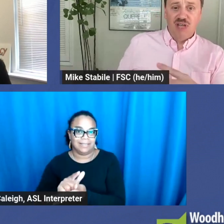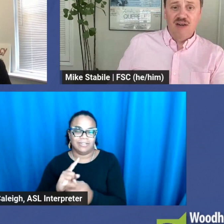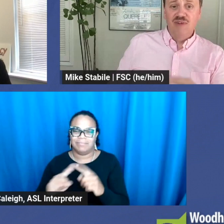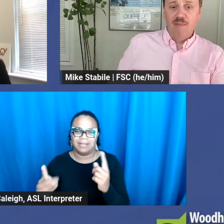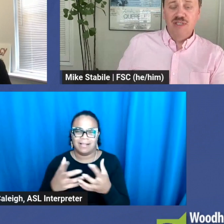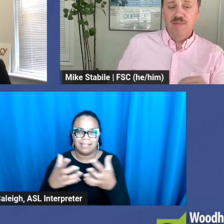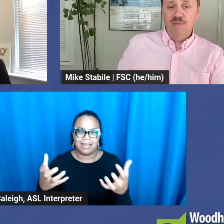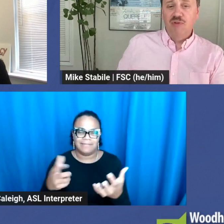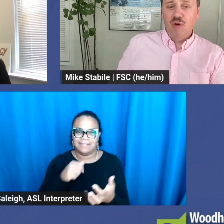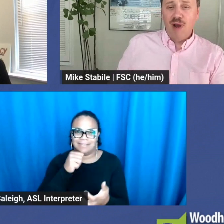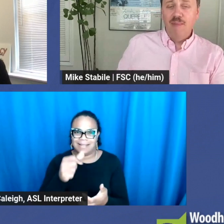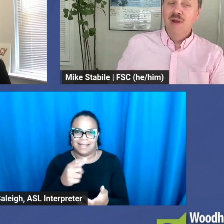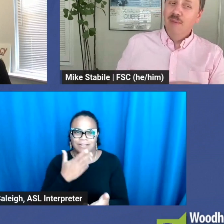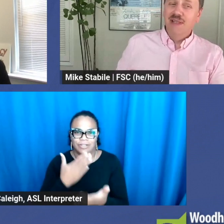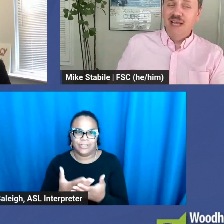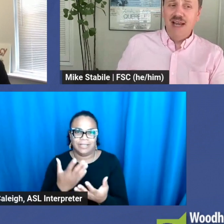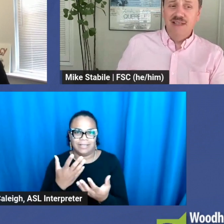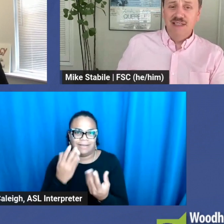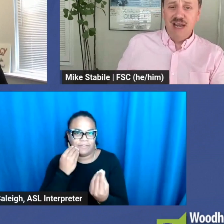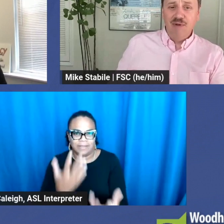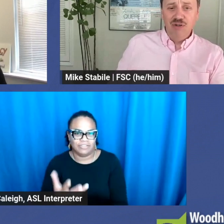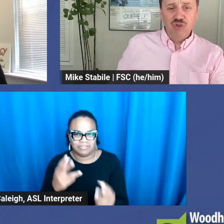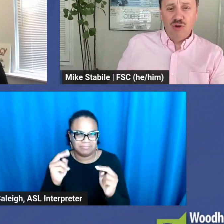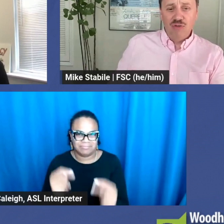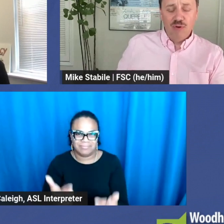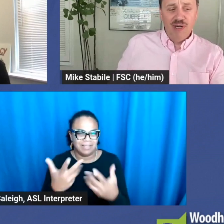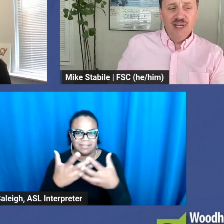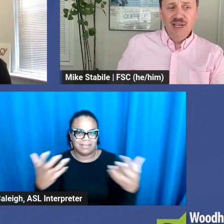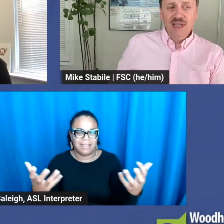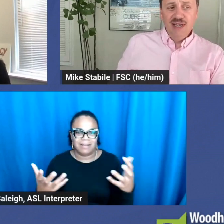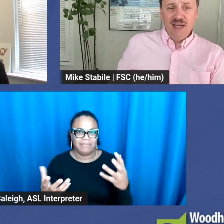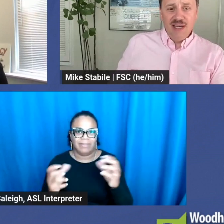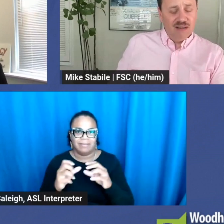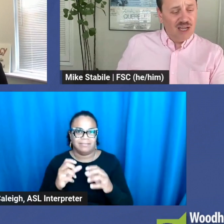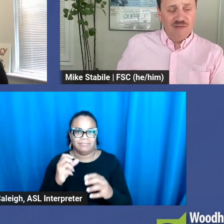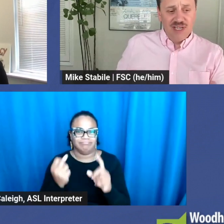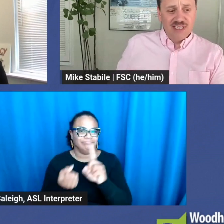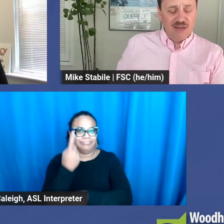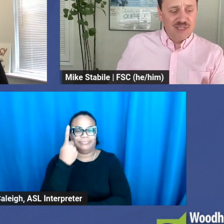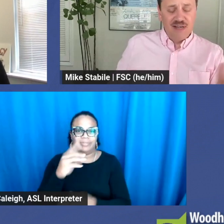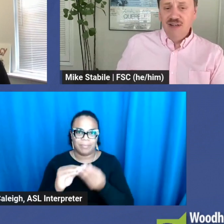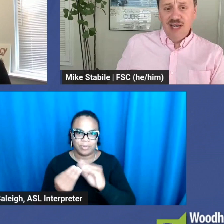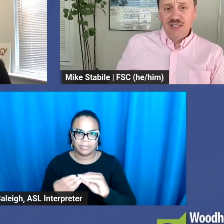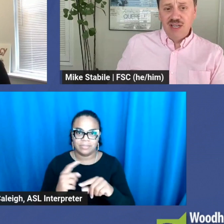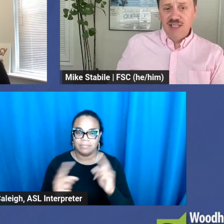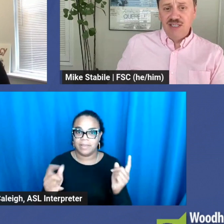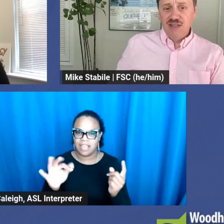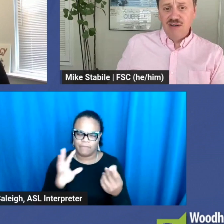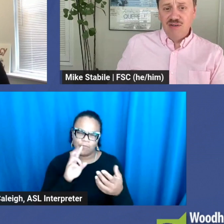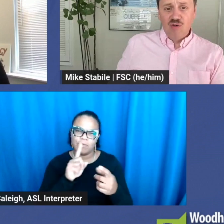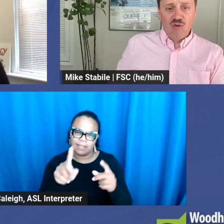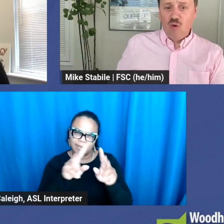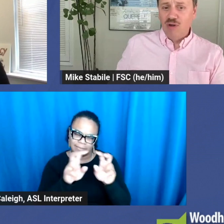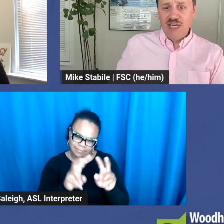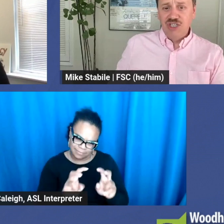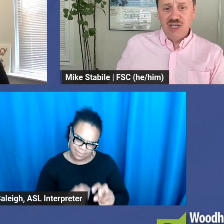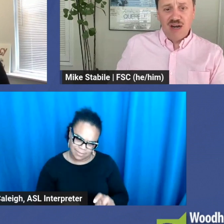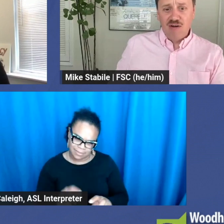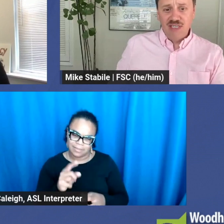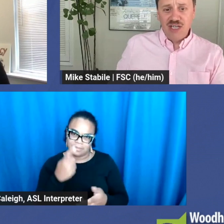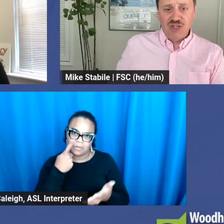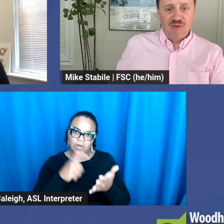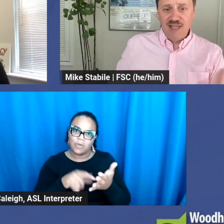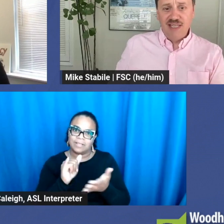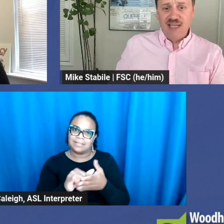right? There's a lot of numbers that people throw up, but at the end of the day, when you sort through it, a lot of it is, as Emma said, it's correlation,